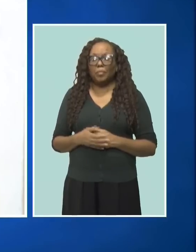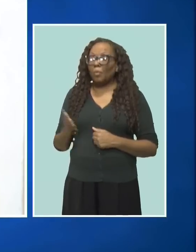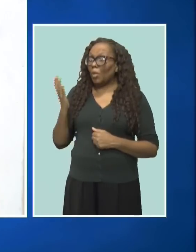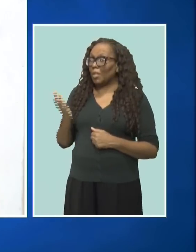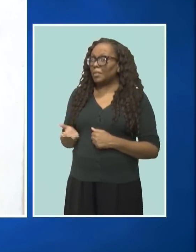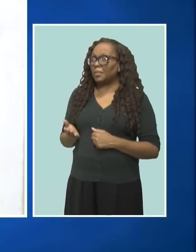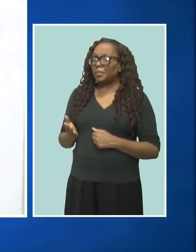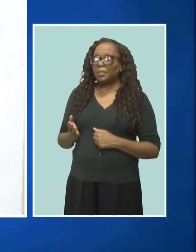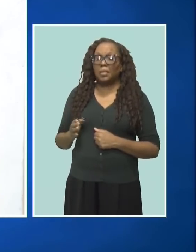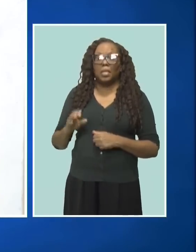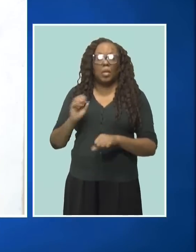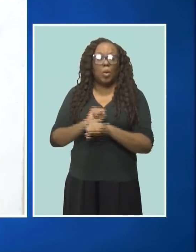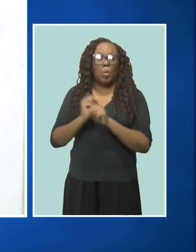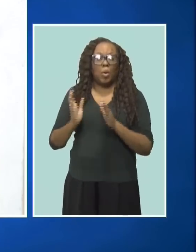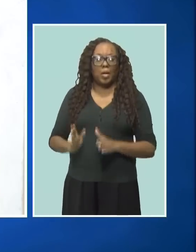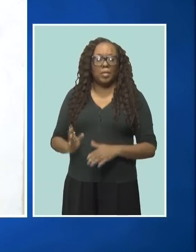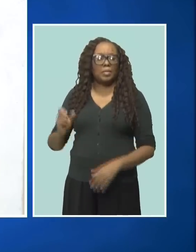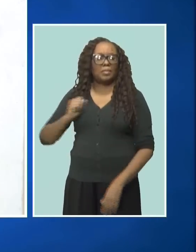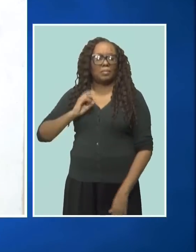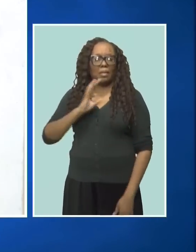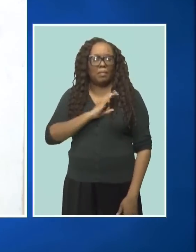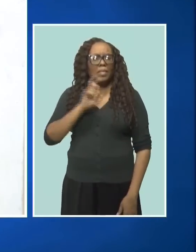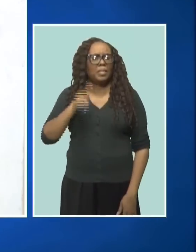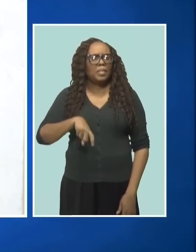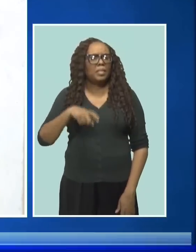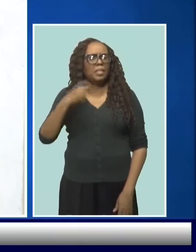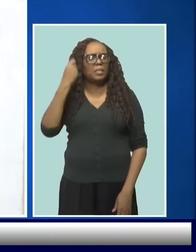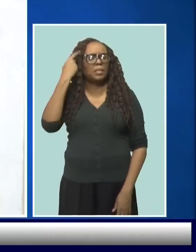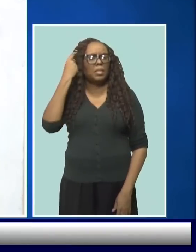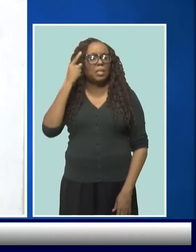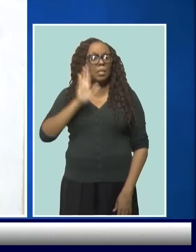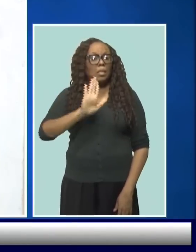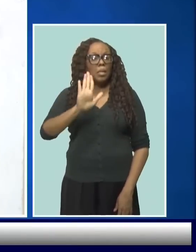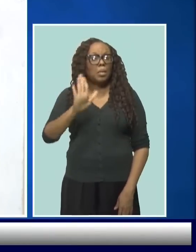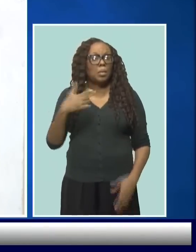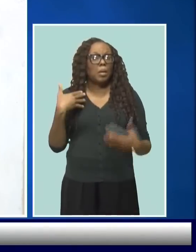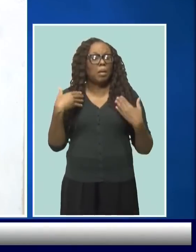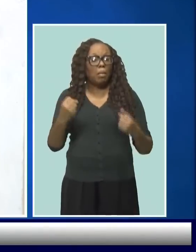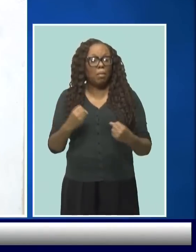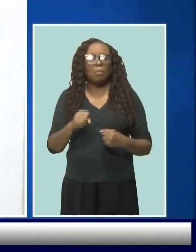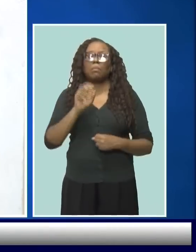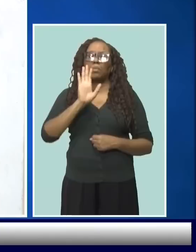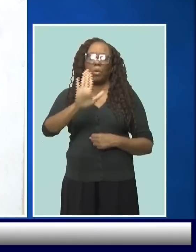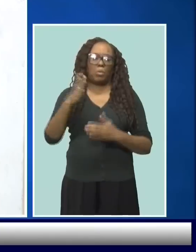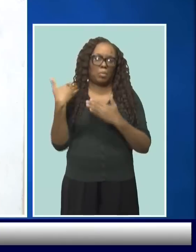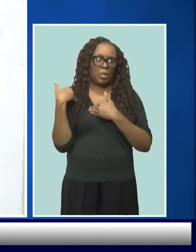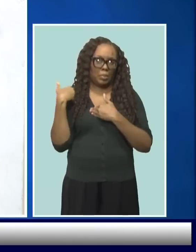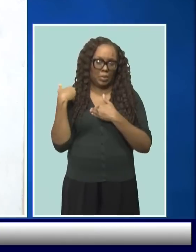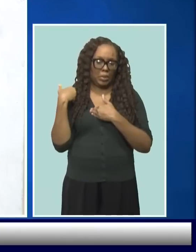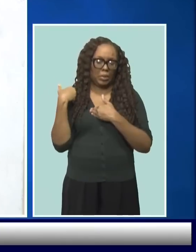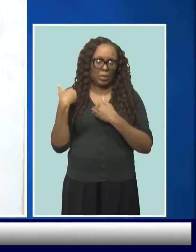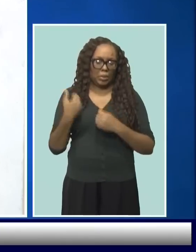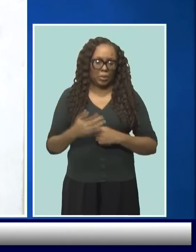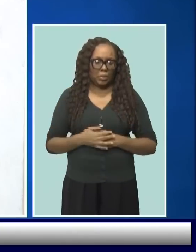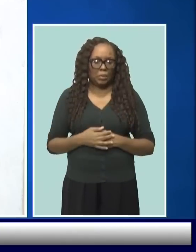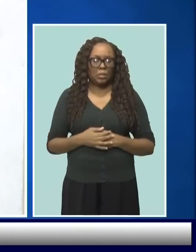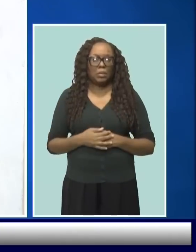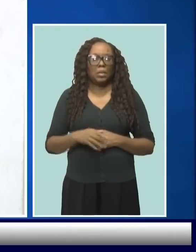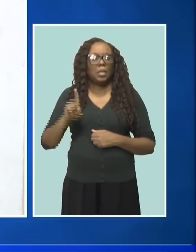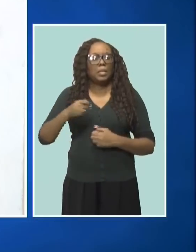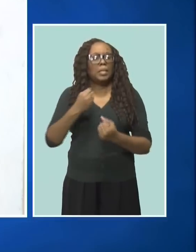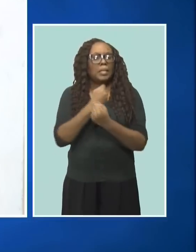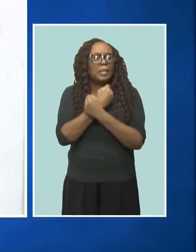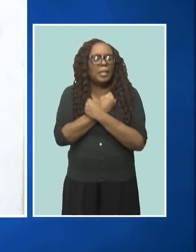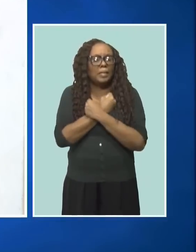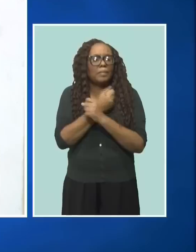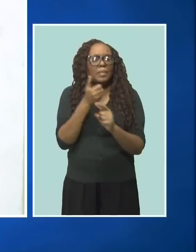recognize that your wellness is your responsibility. Self-love and